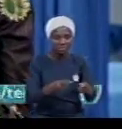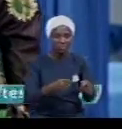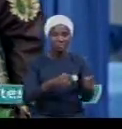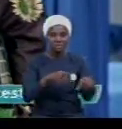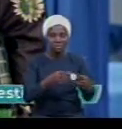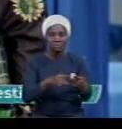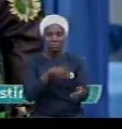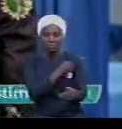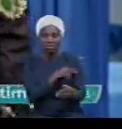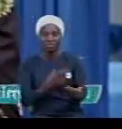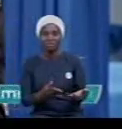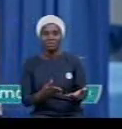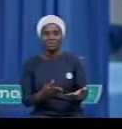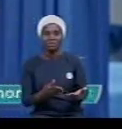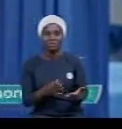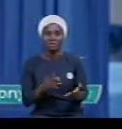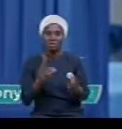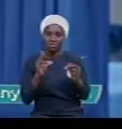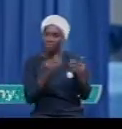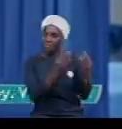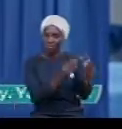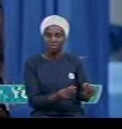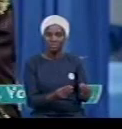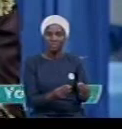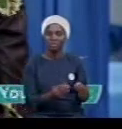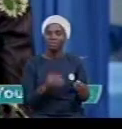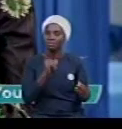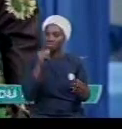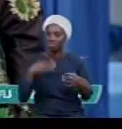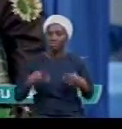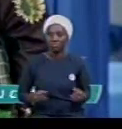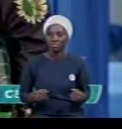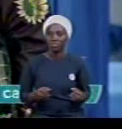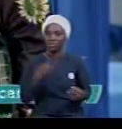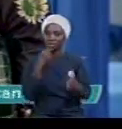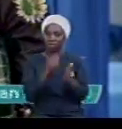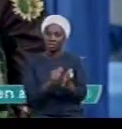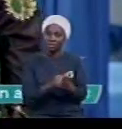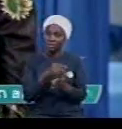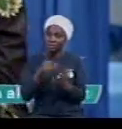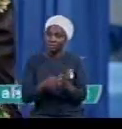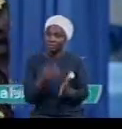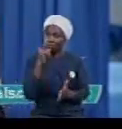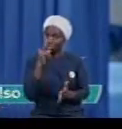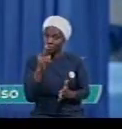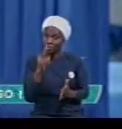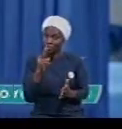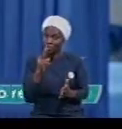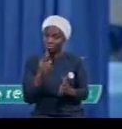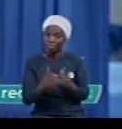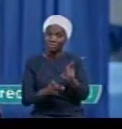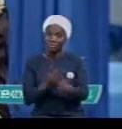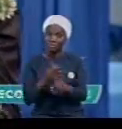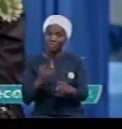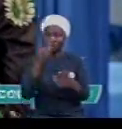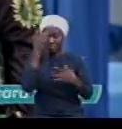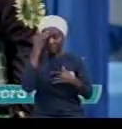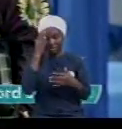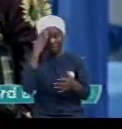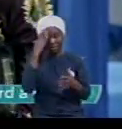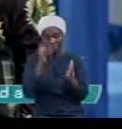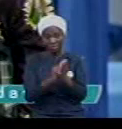ogun ko ti se monitor ninu aisa mejeji mo ti mo pe baba mi yo yanju e